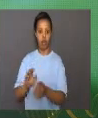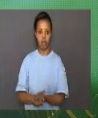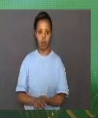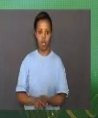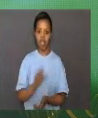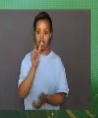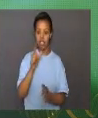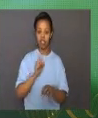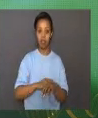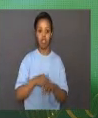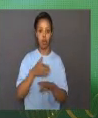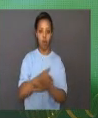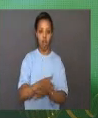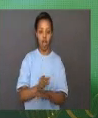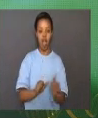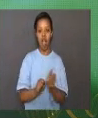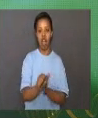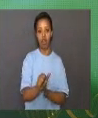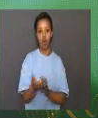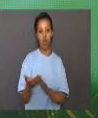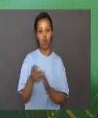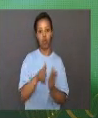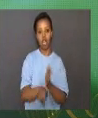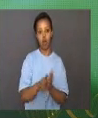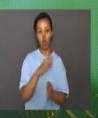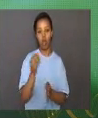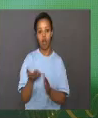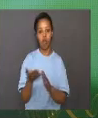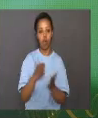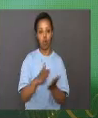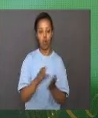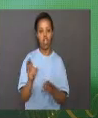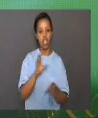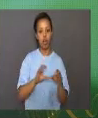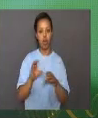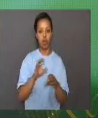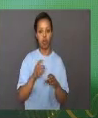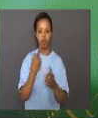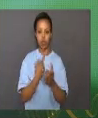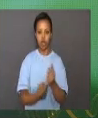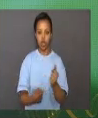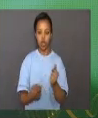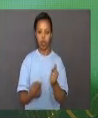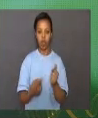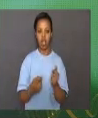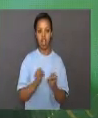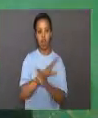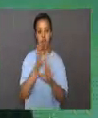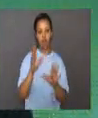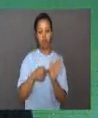the algae were killed and the chemicals left were radioactive